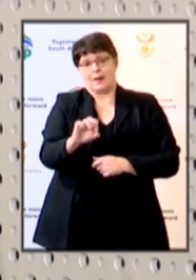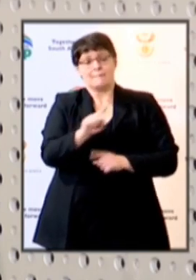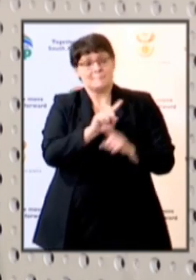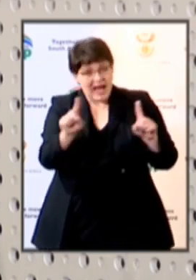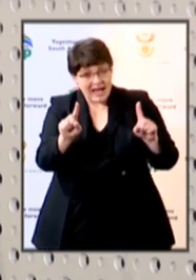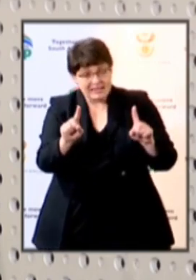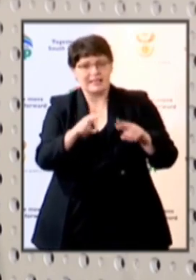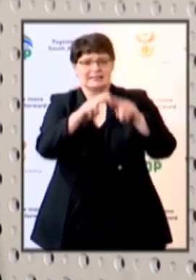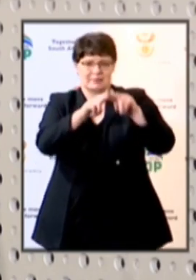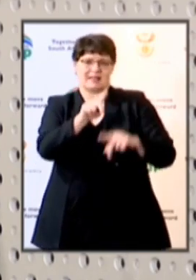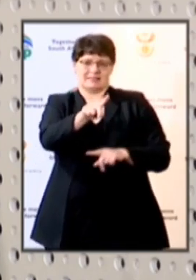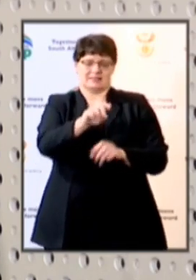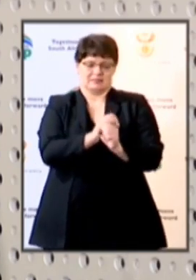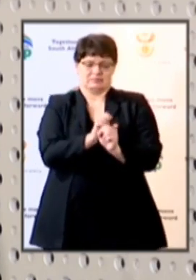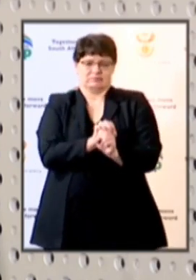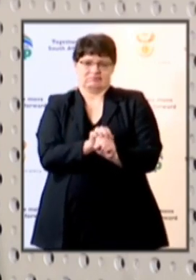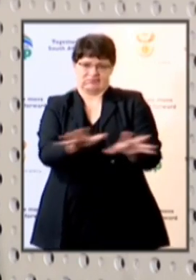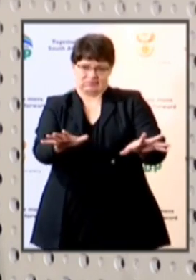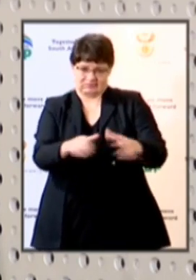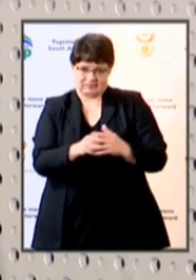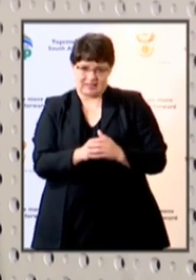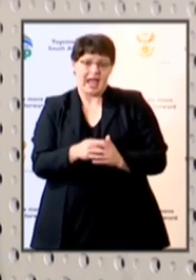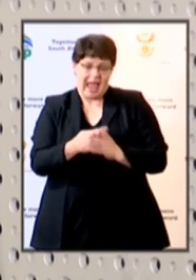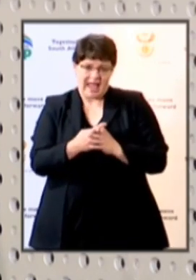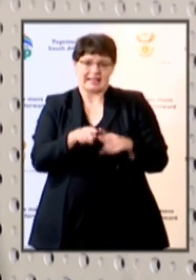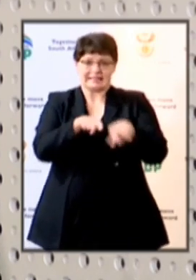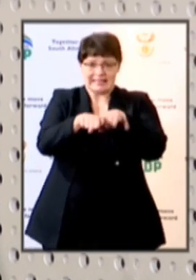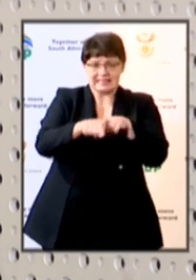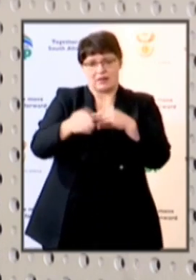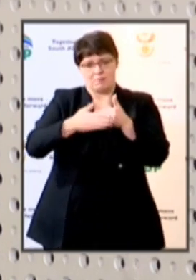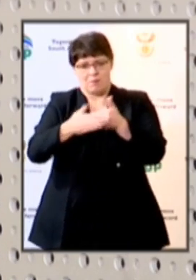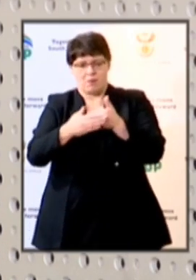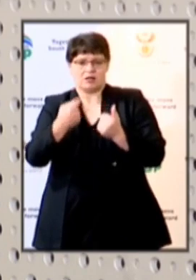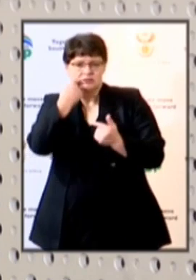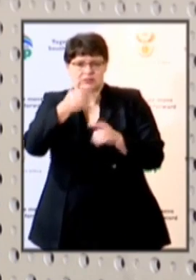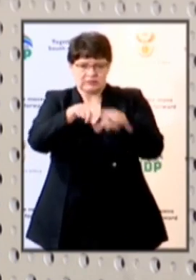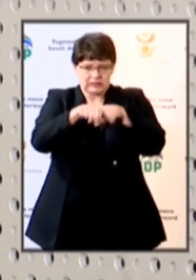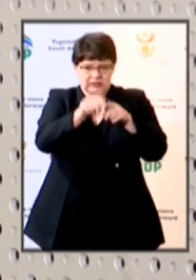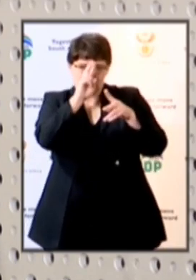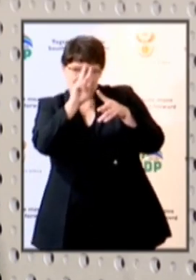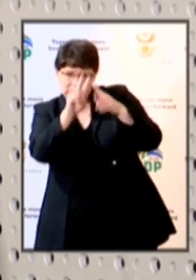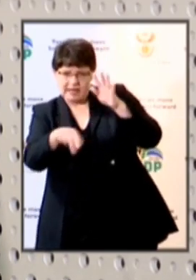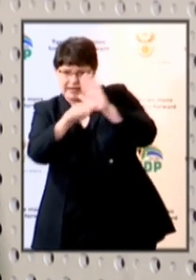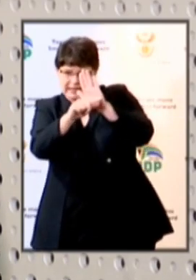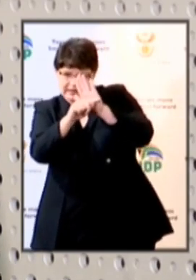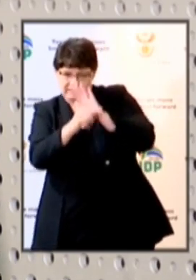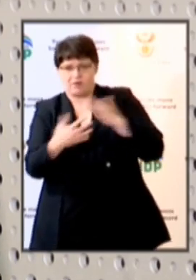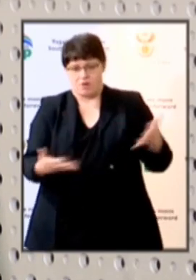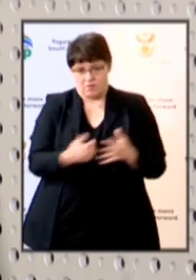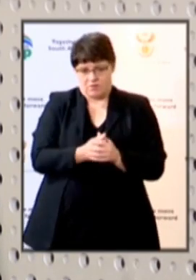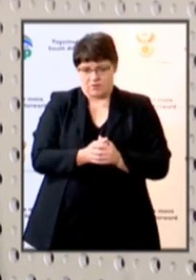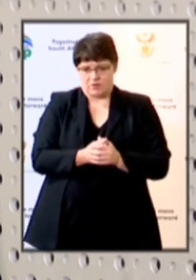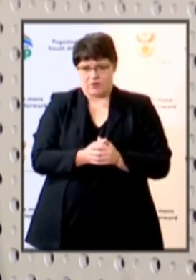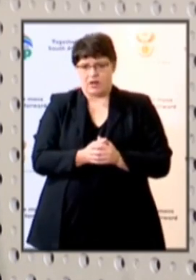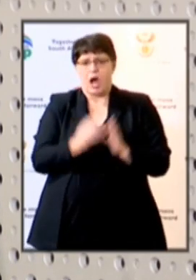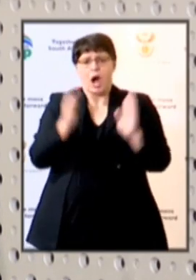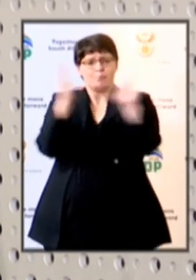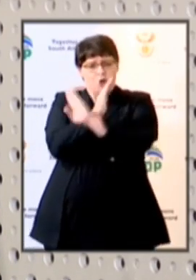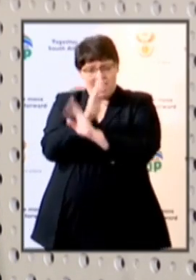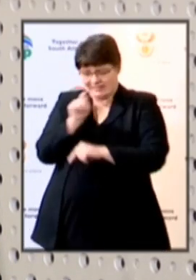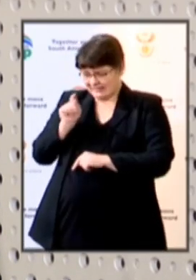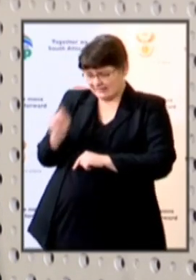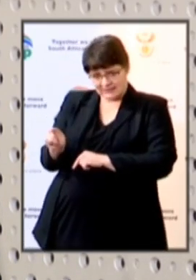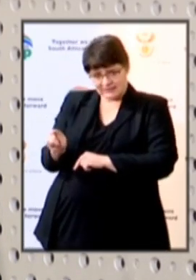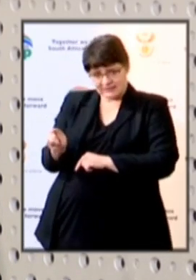infection down and we can get the rate of testing up. We're also looking at partnerships with the private sector to strengthen